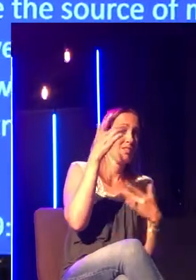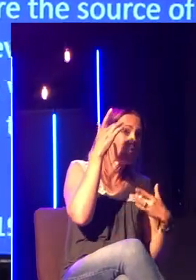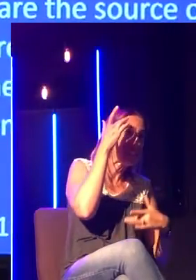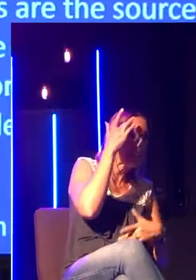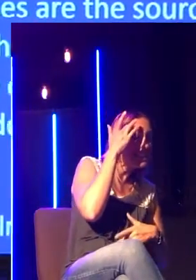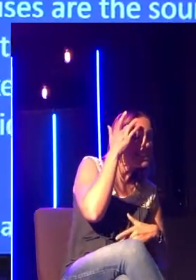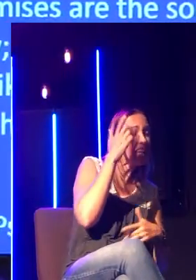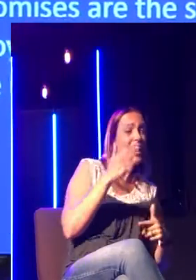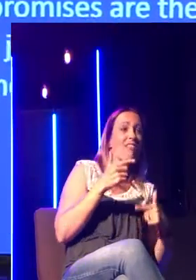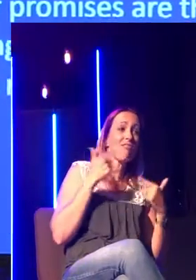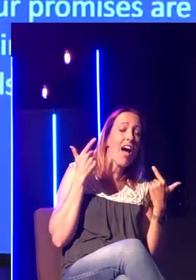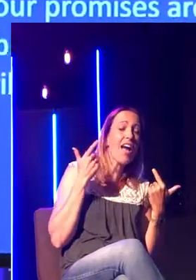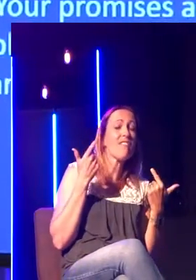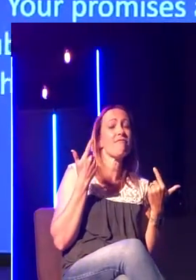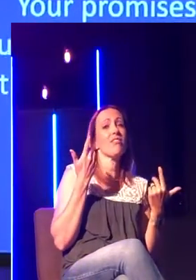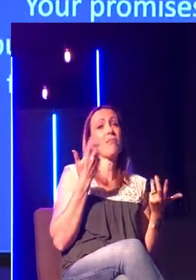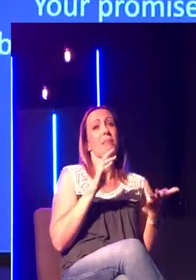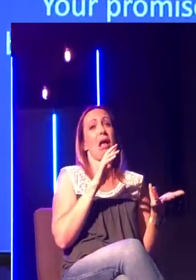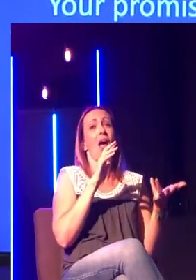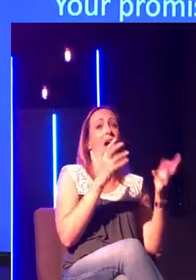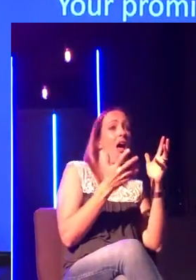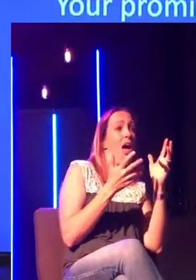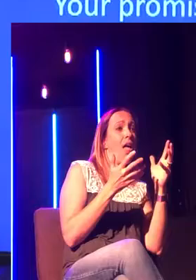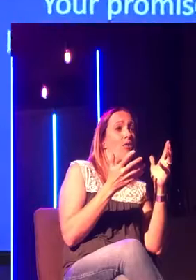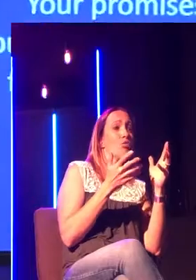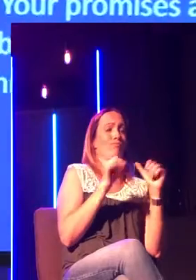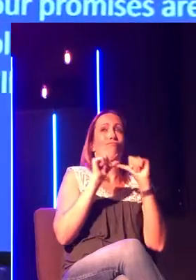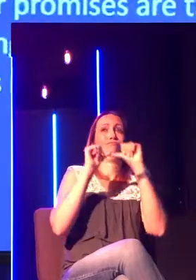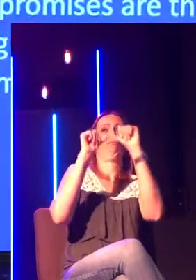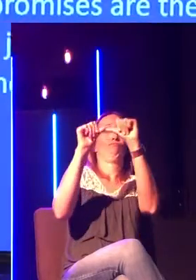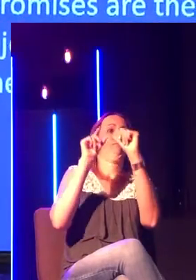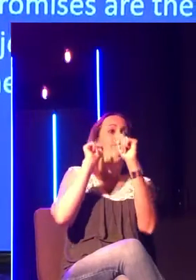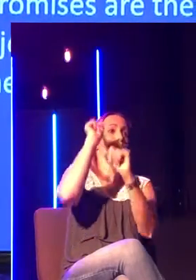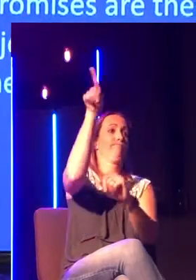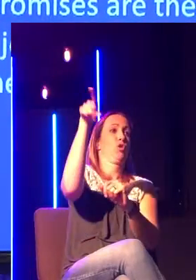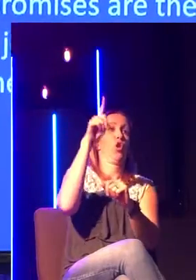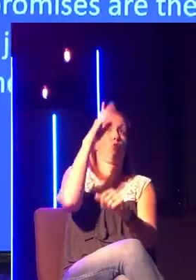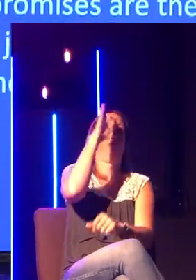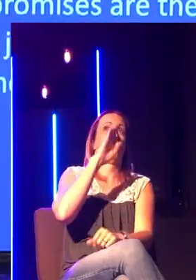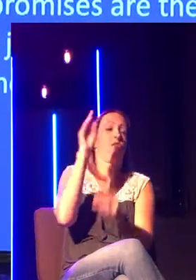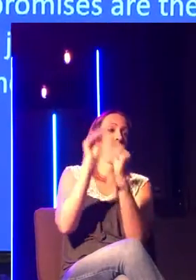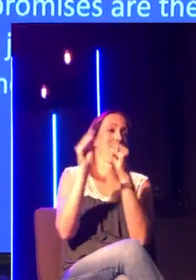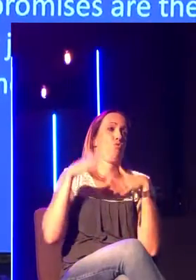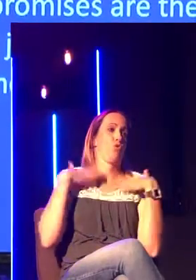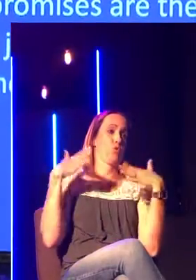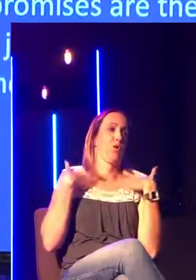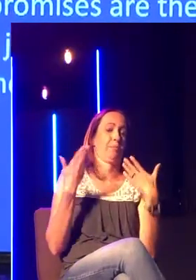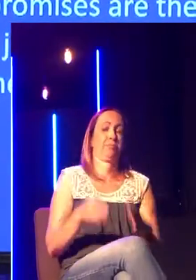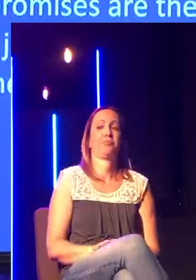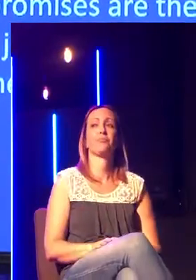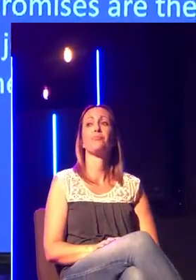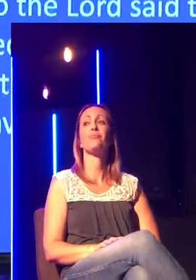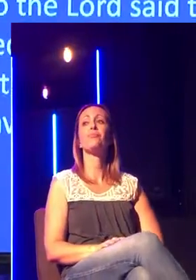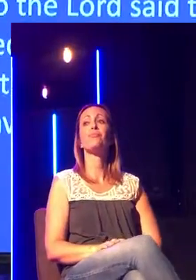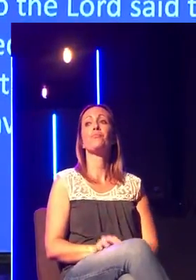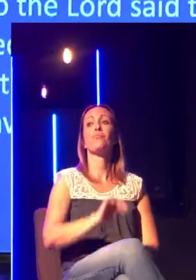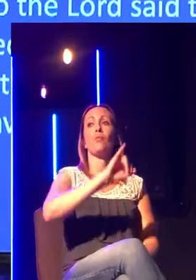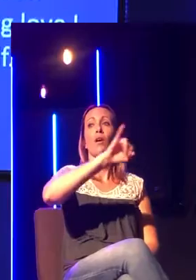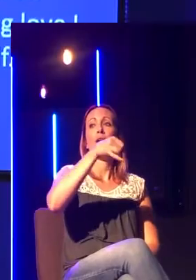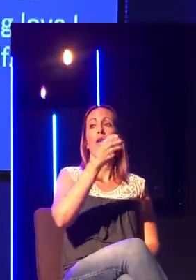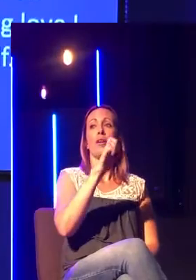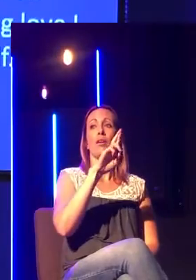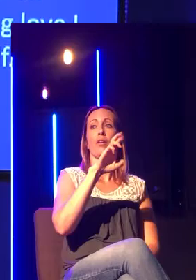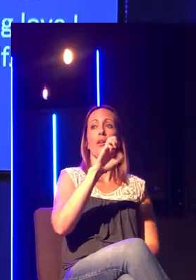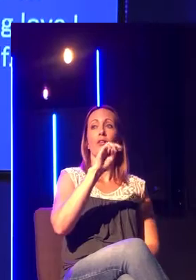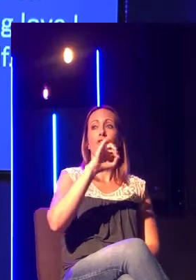in life and it's just made a little bit of a mess, you can still go back for more joy. Jeremiah 1:3 says, long ago the